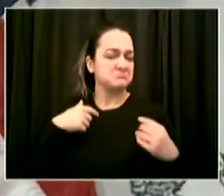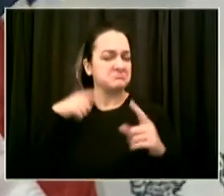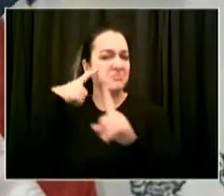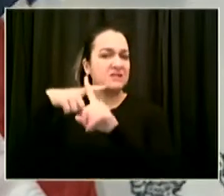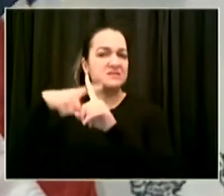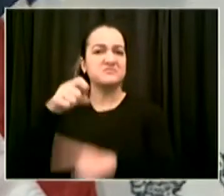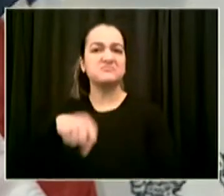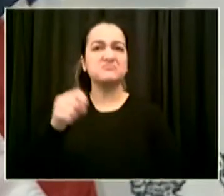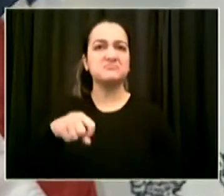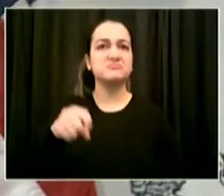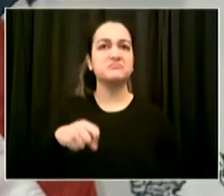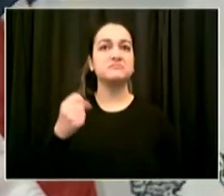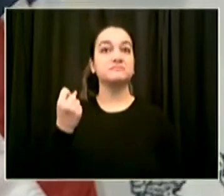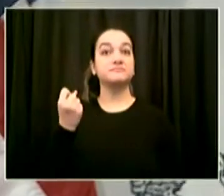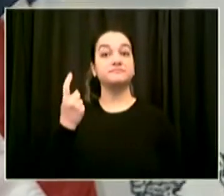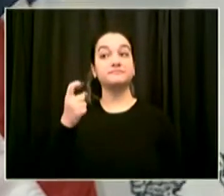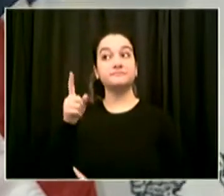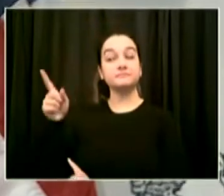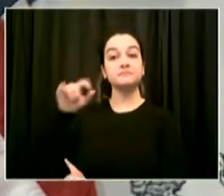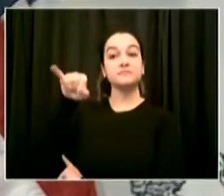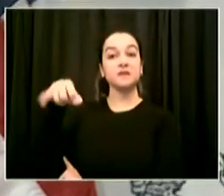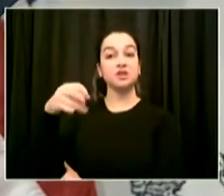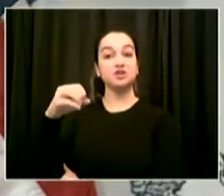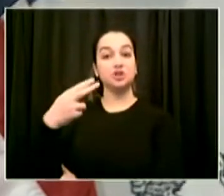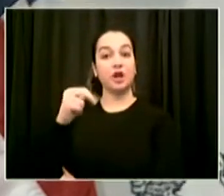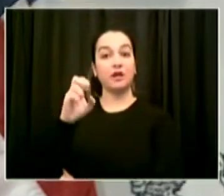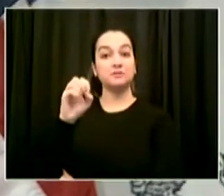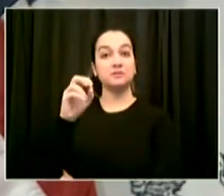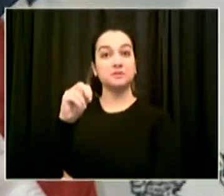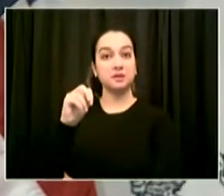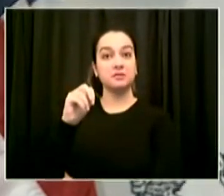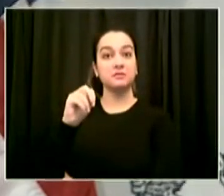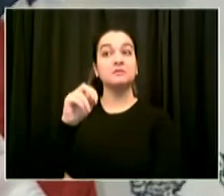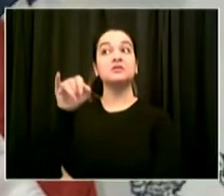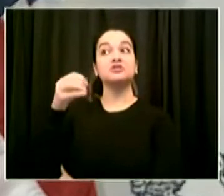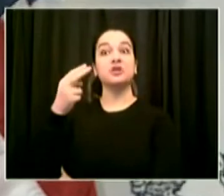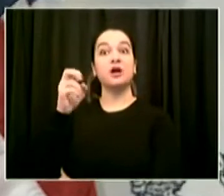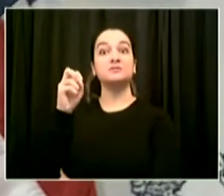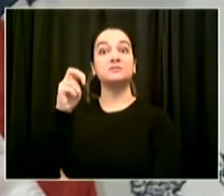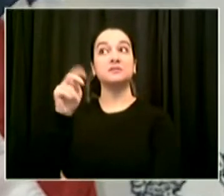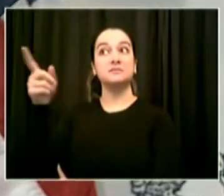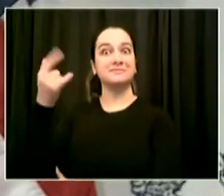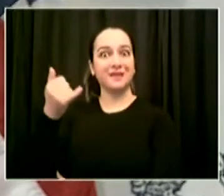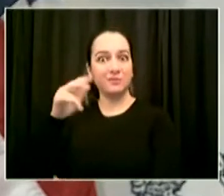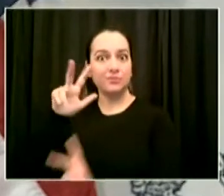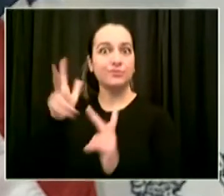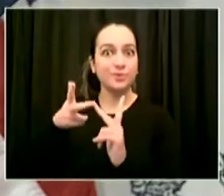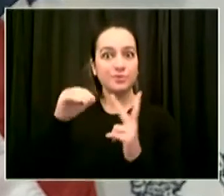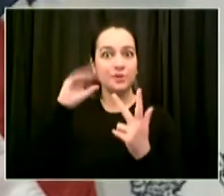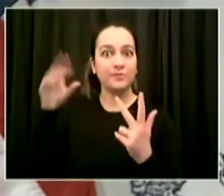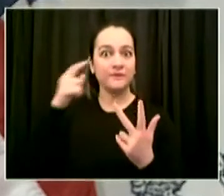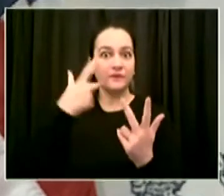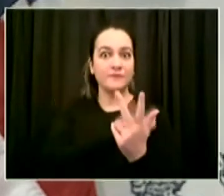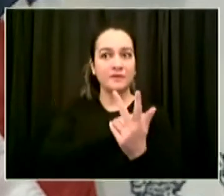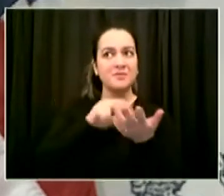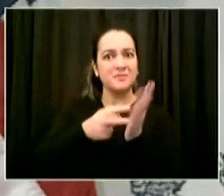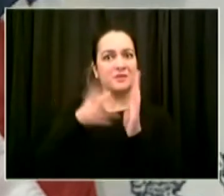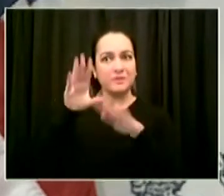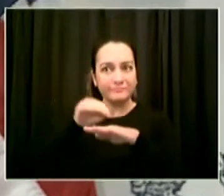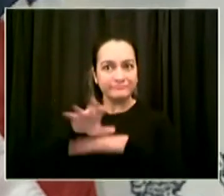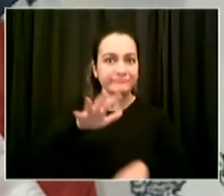game changer. It could be here in a matter of weeks, and it's single dose. Changes the whole reality. So I'm